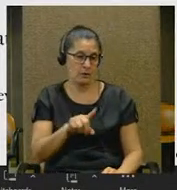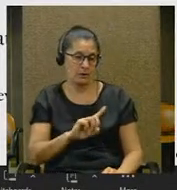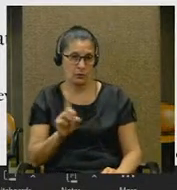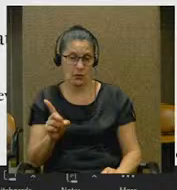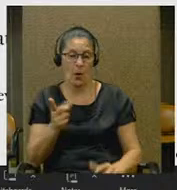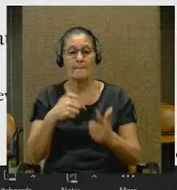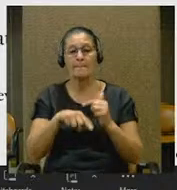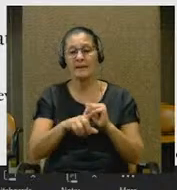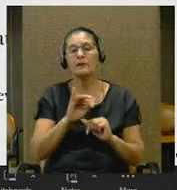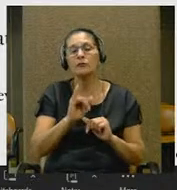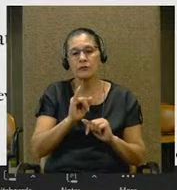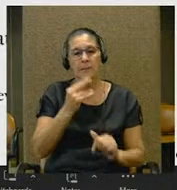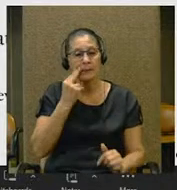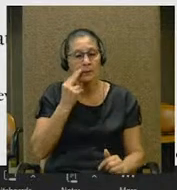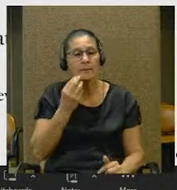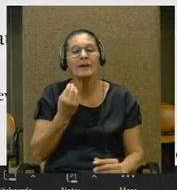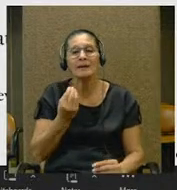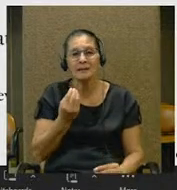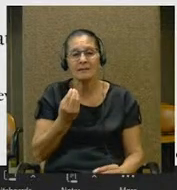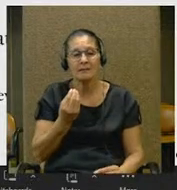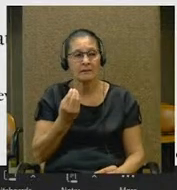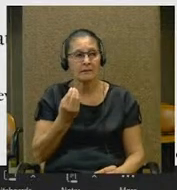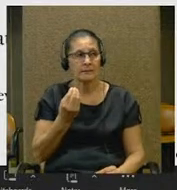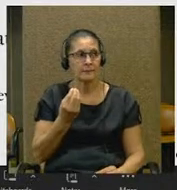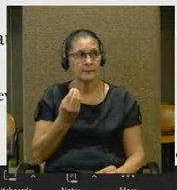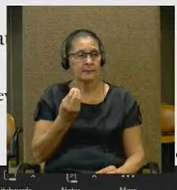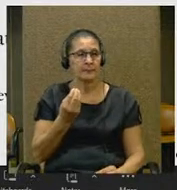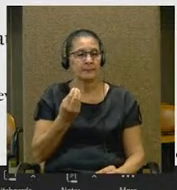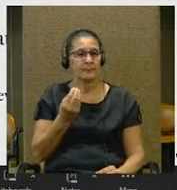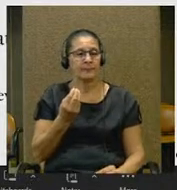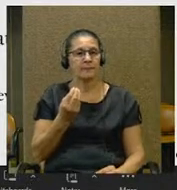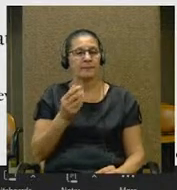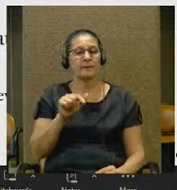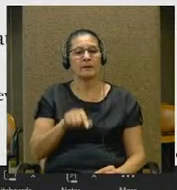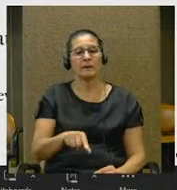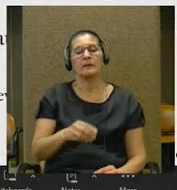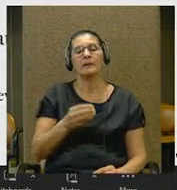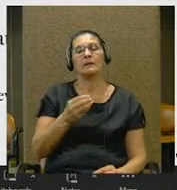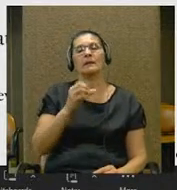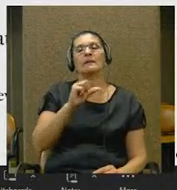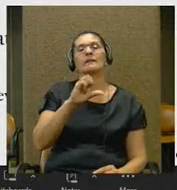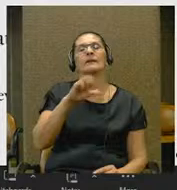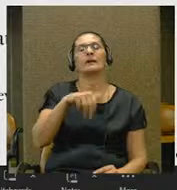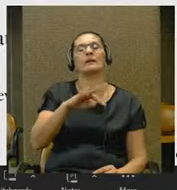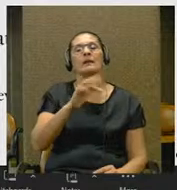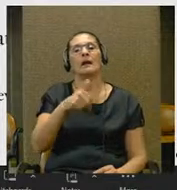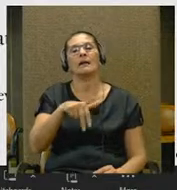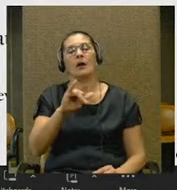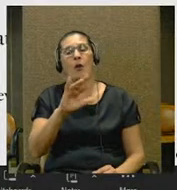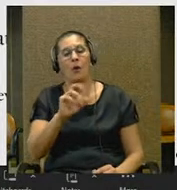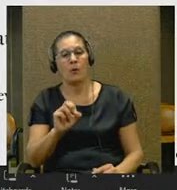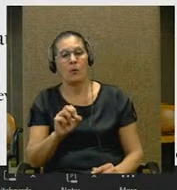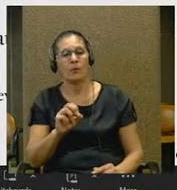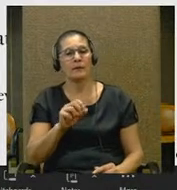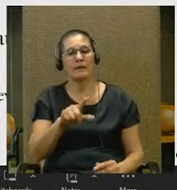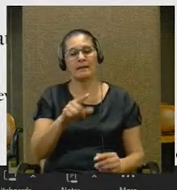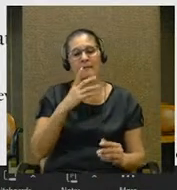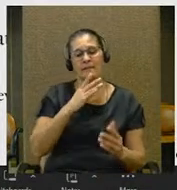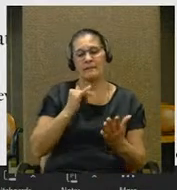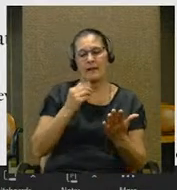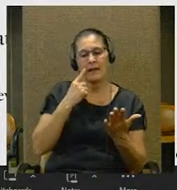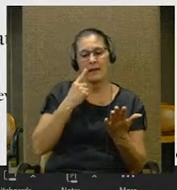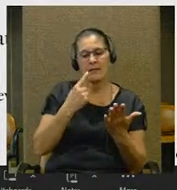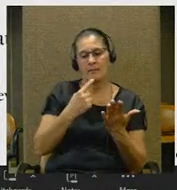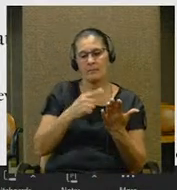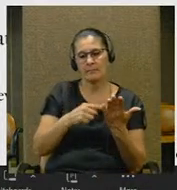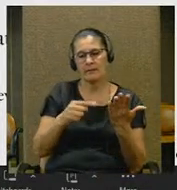have with it is actually from fentanyl that's being believed to be diverted from legitimate medical supplies.